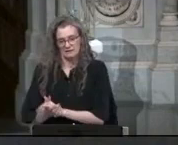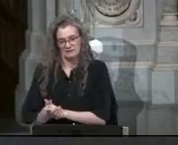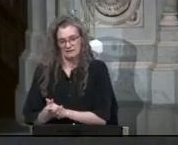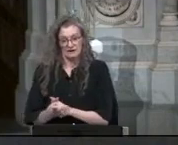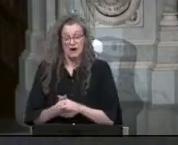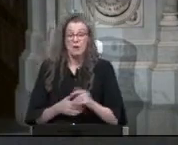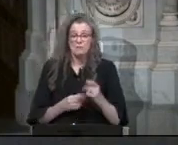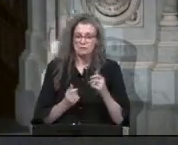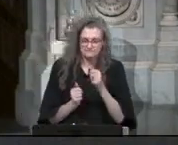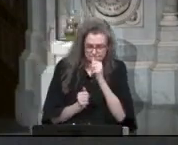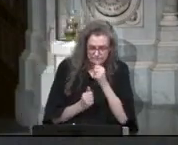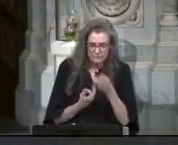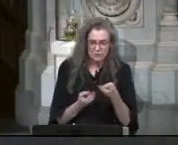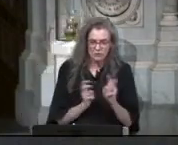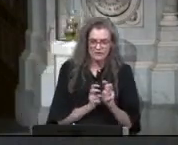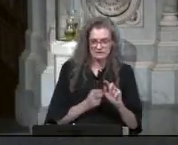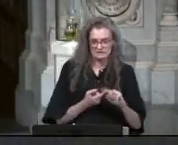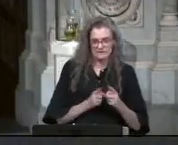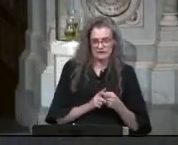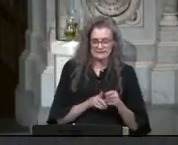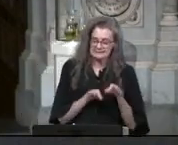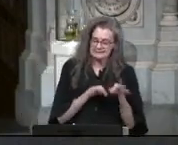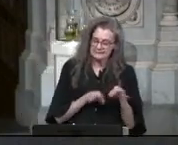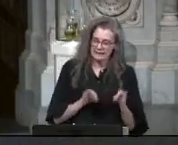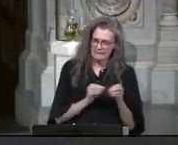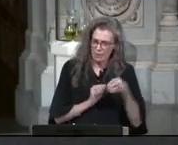Without parables, he did not speak to them.